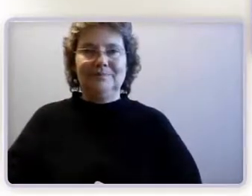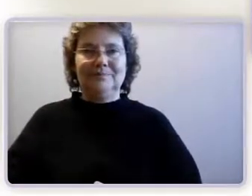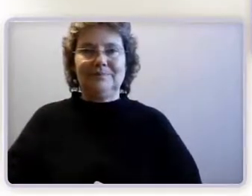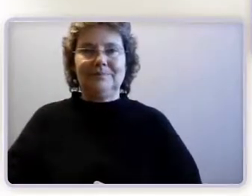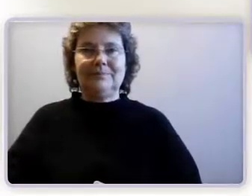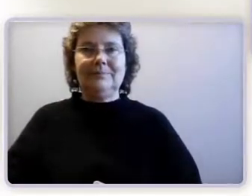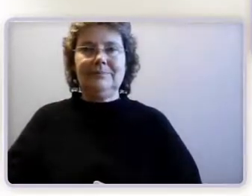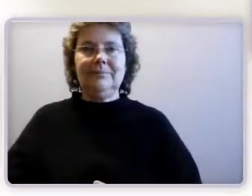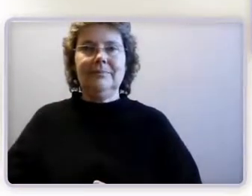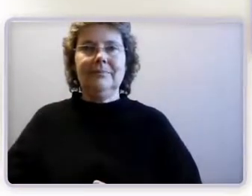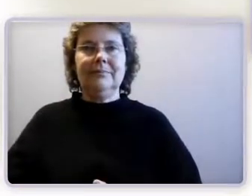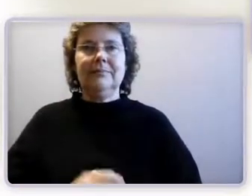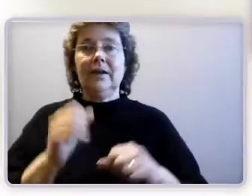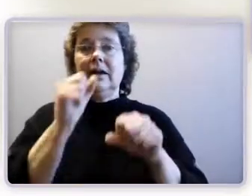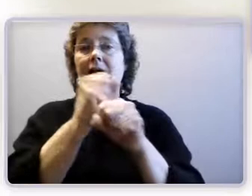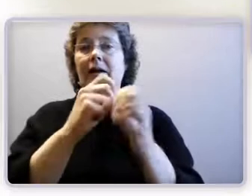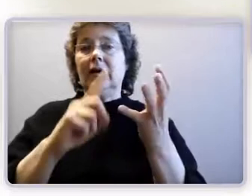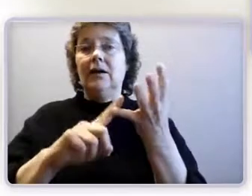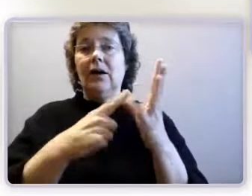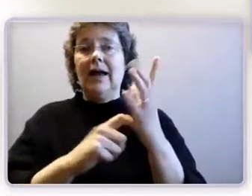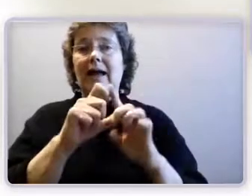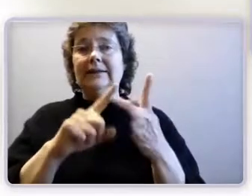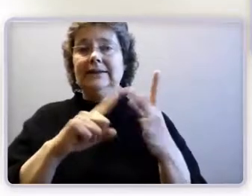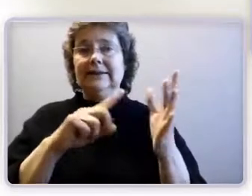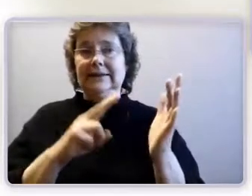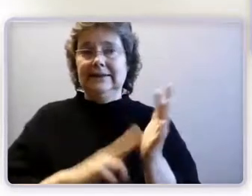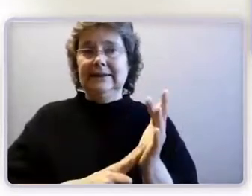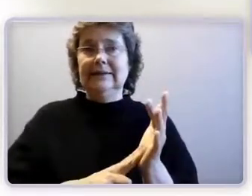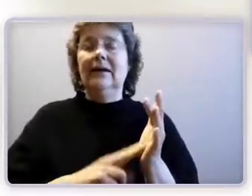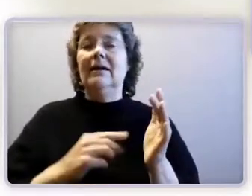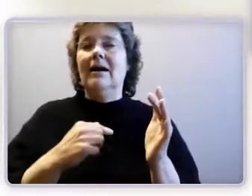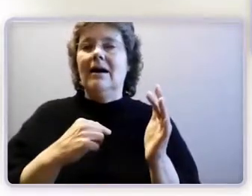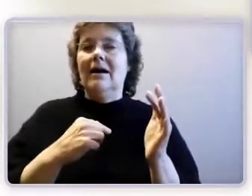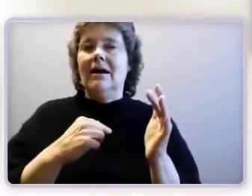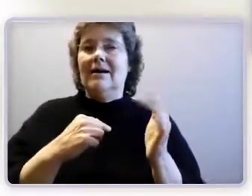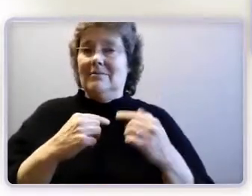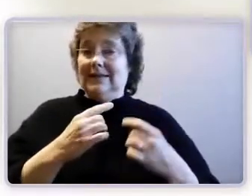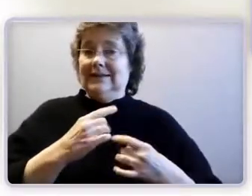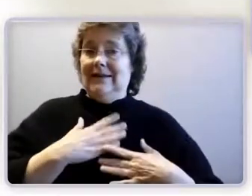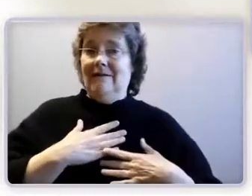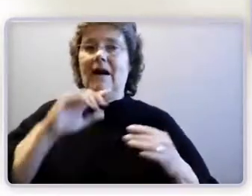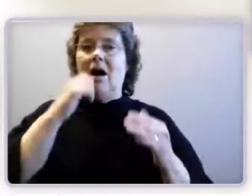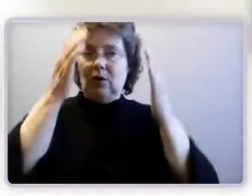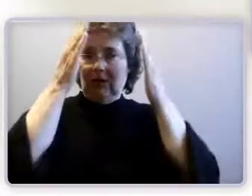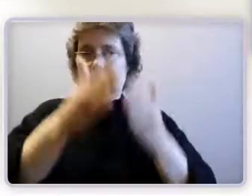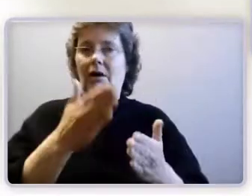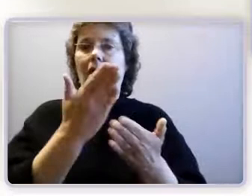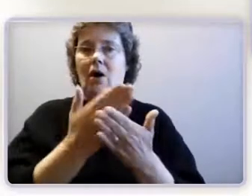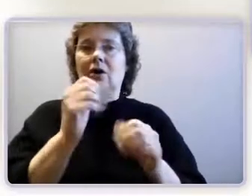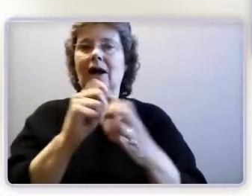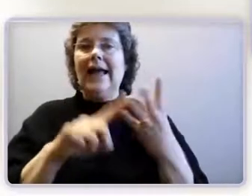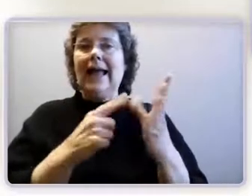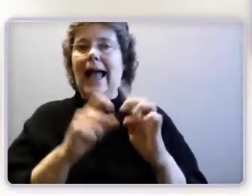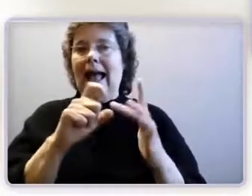and being a guardian, I'm going to concentrate in this presentation mostly on the guardianship aspect of the new